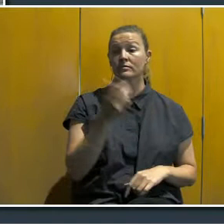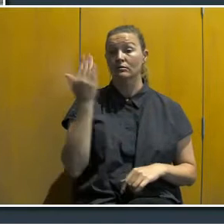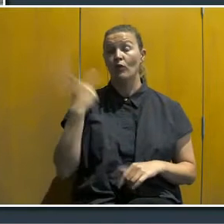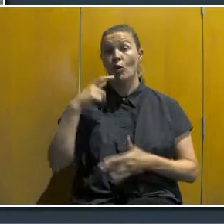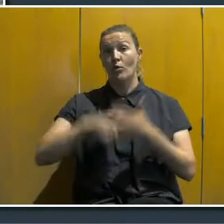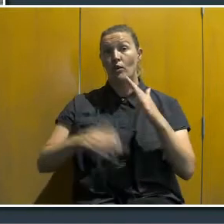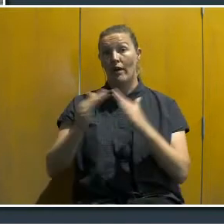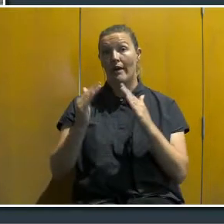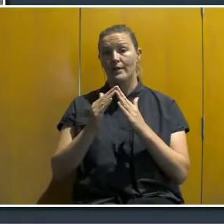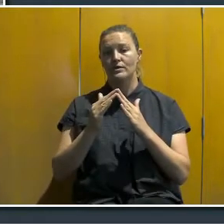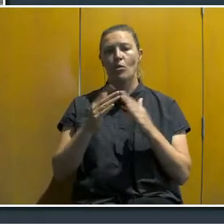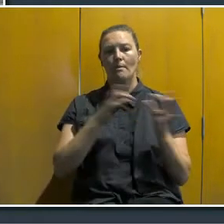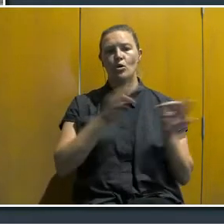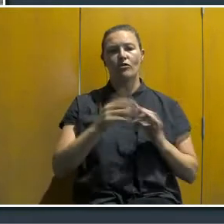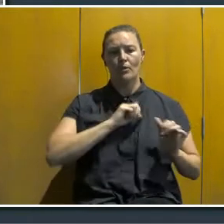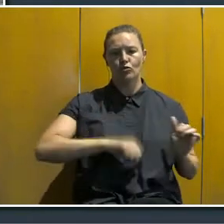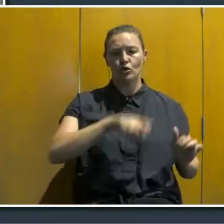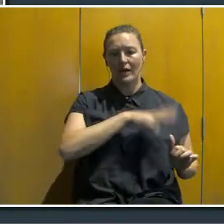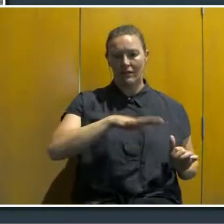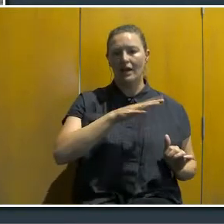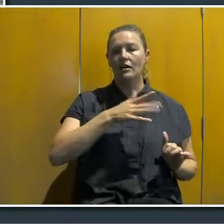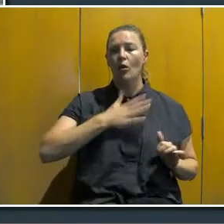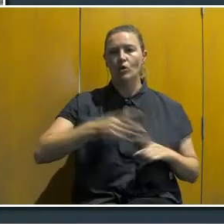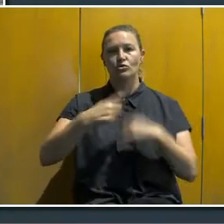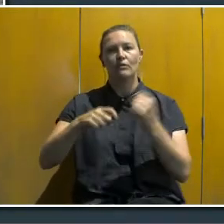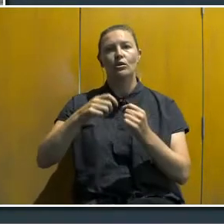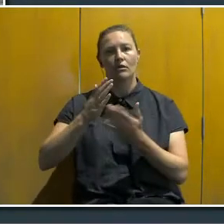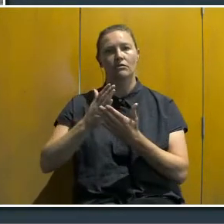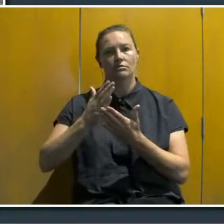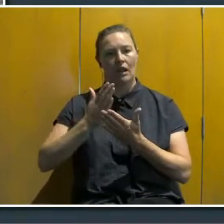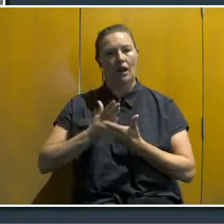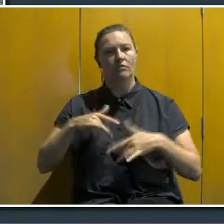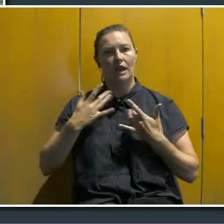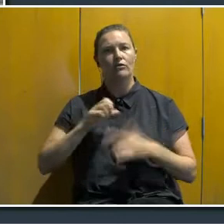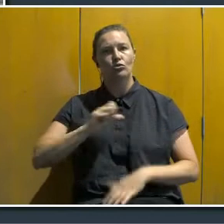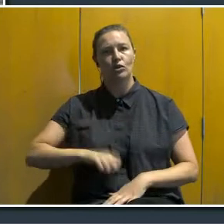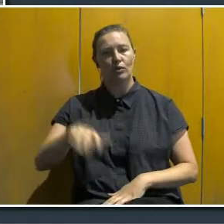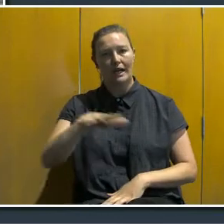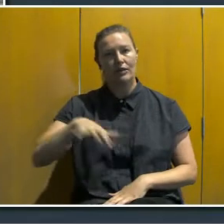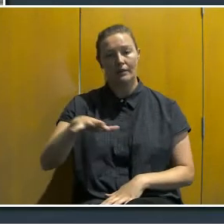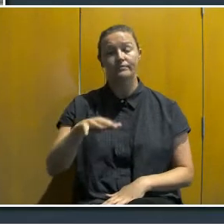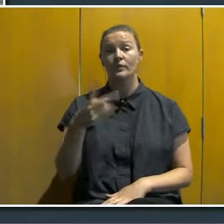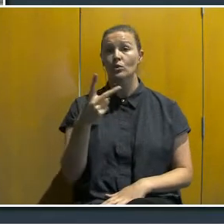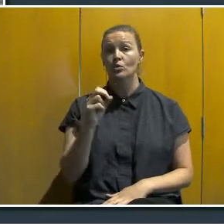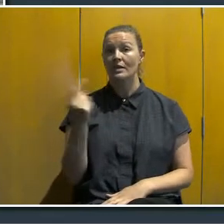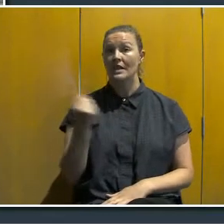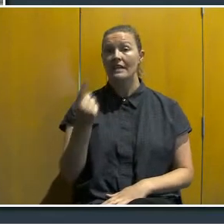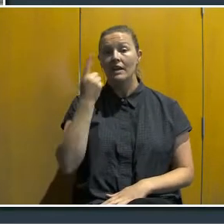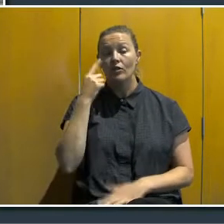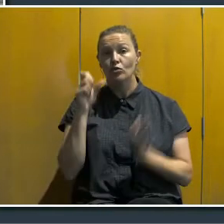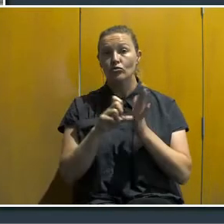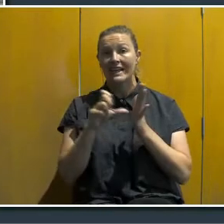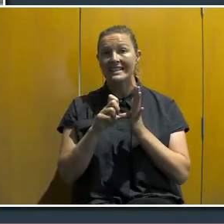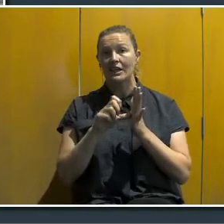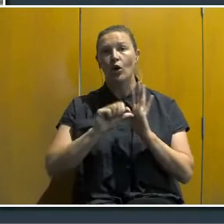rural lifestyle block on Tukituk Road and intended to live rurally again. In 2011, we looked at the rating costs on the